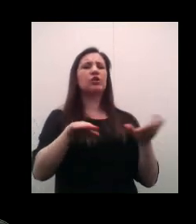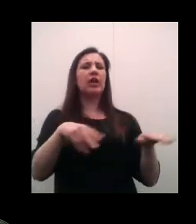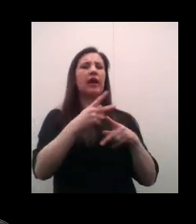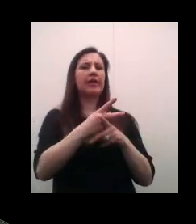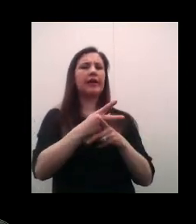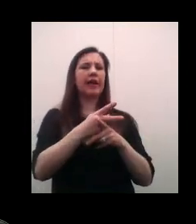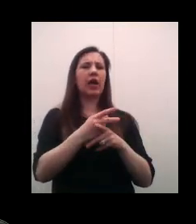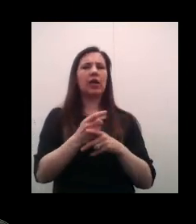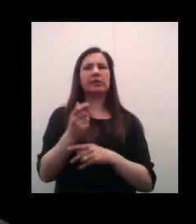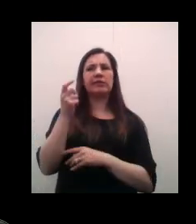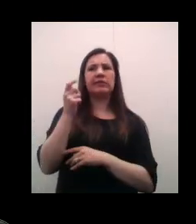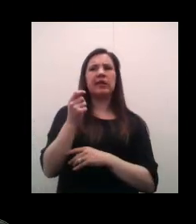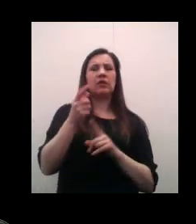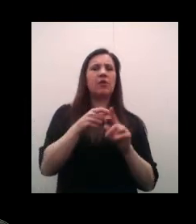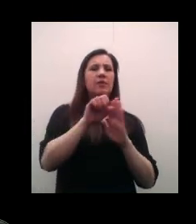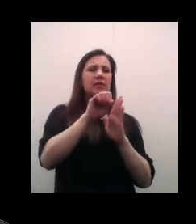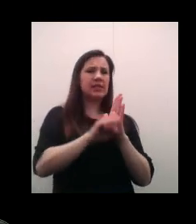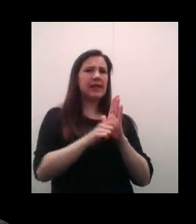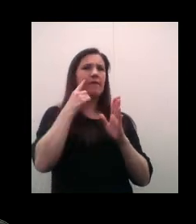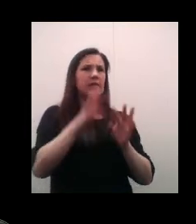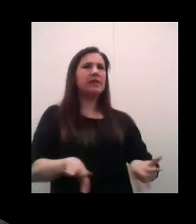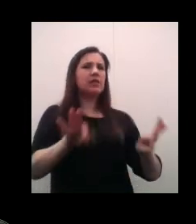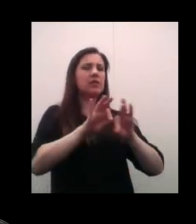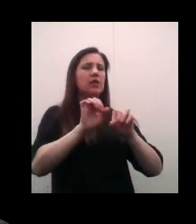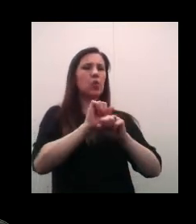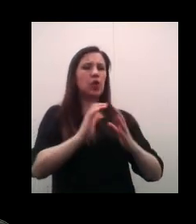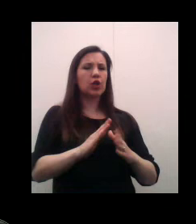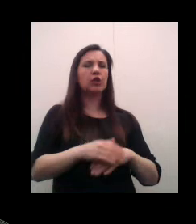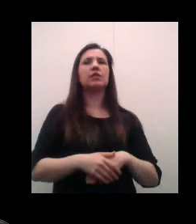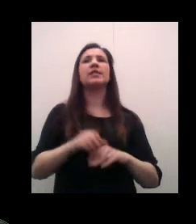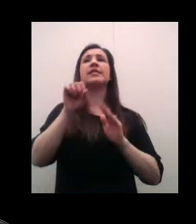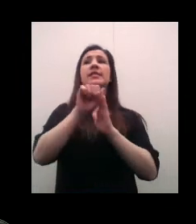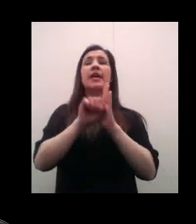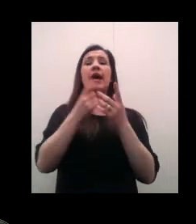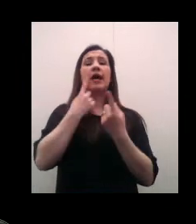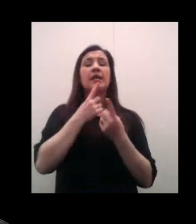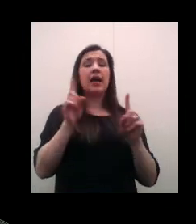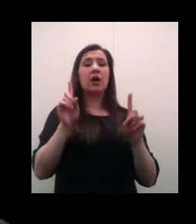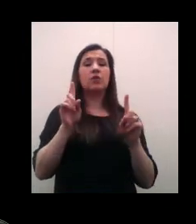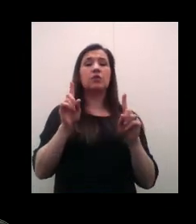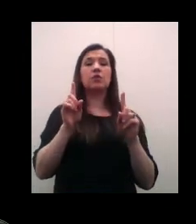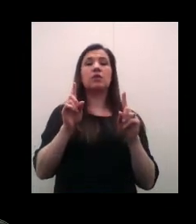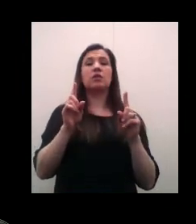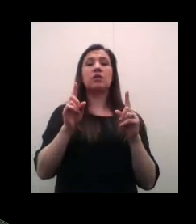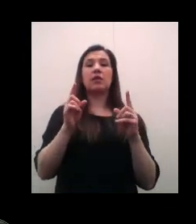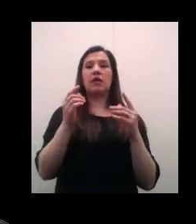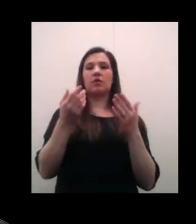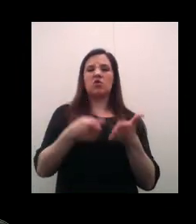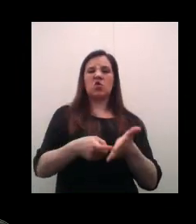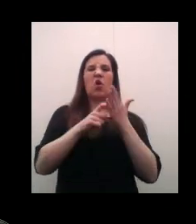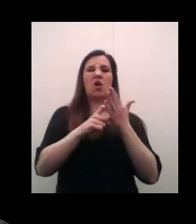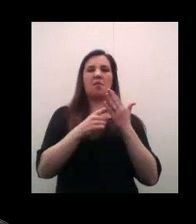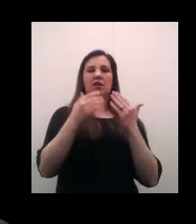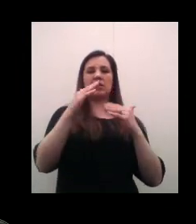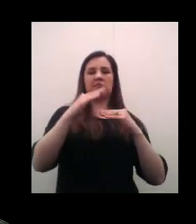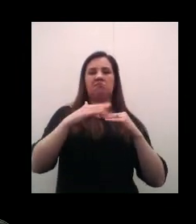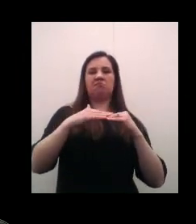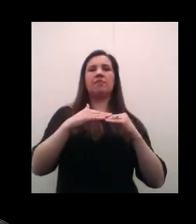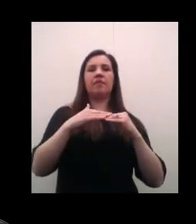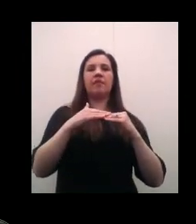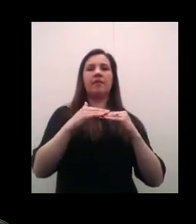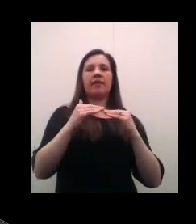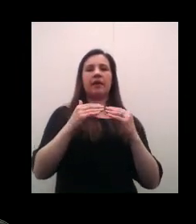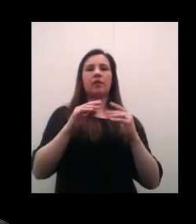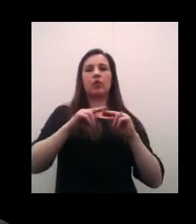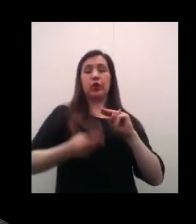the state for essential workers, if I could. The state has announced that it's reducing now the threshold for that scholarship for child care.